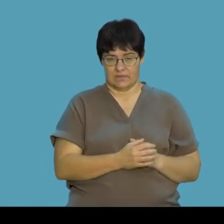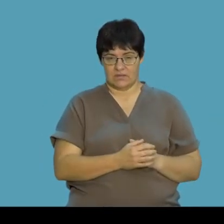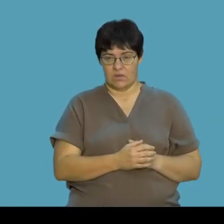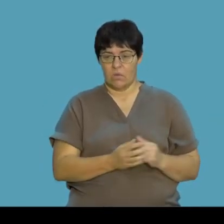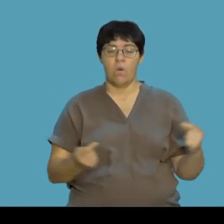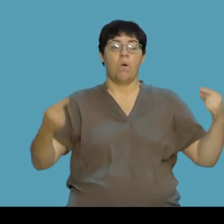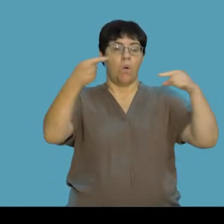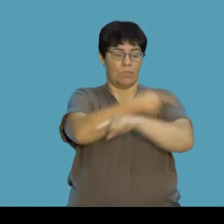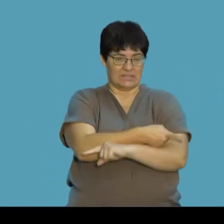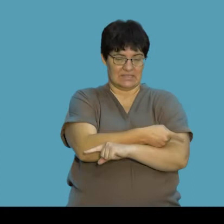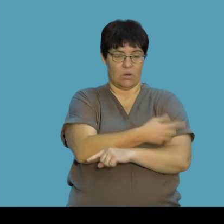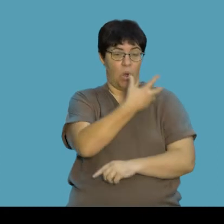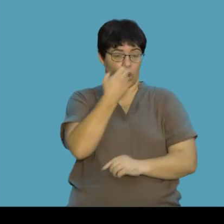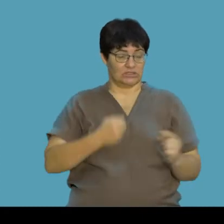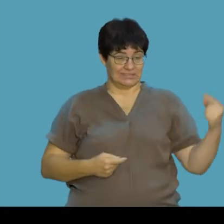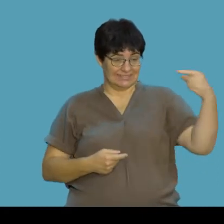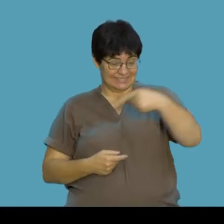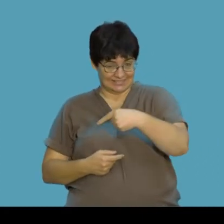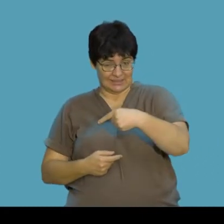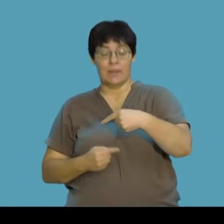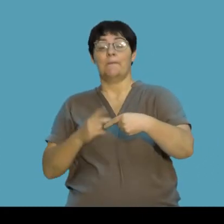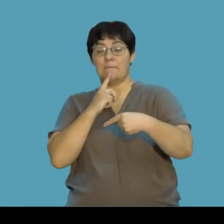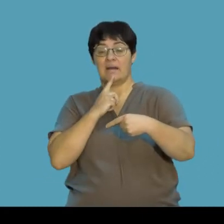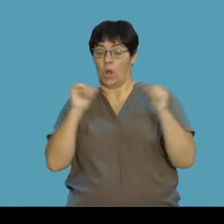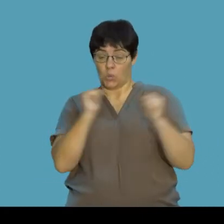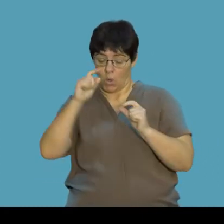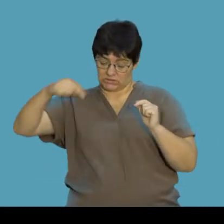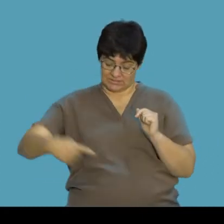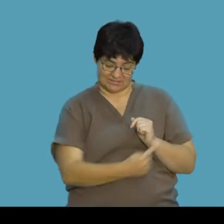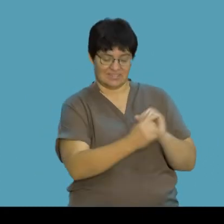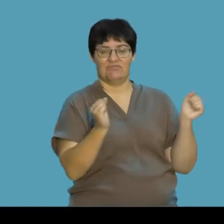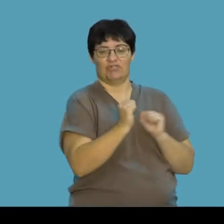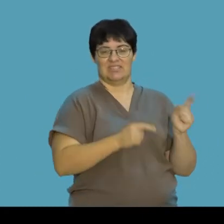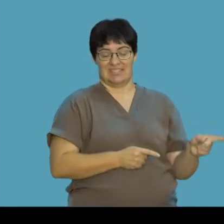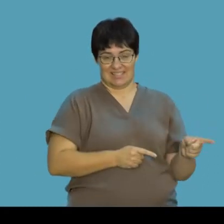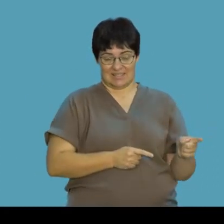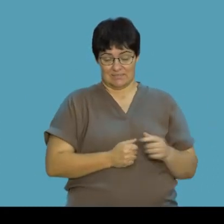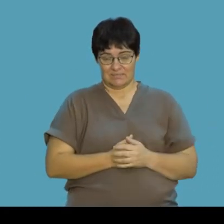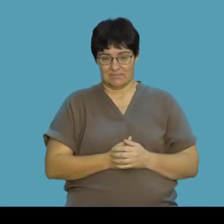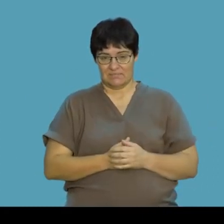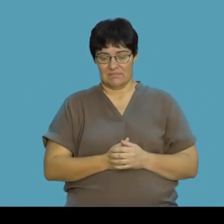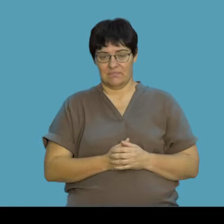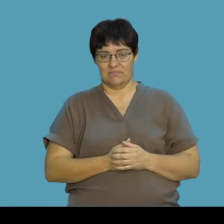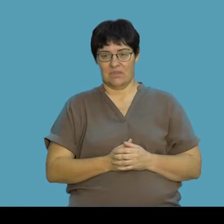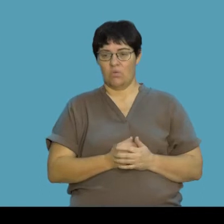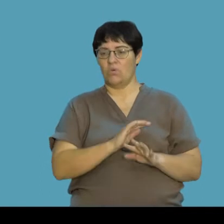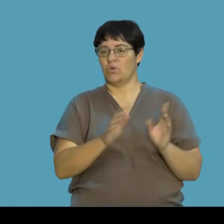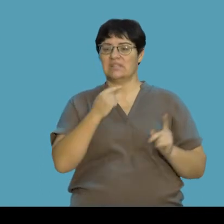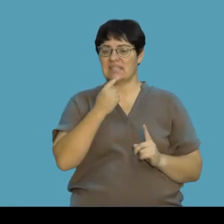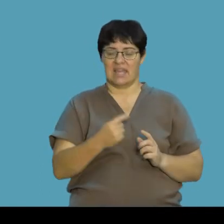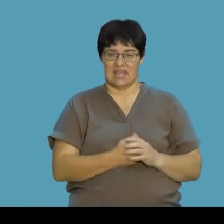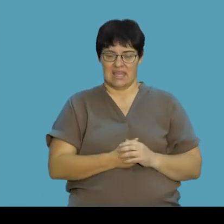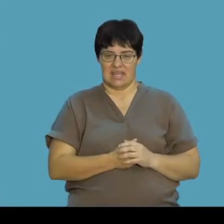is the opposite of heating, okay? But melting will actually occur when a substance is heated. We don't talk